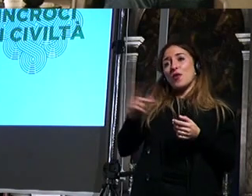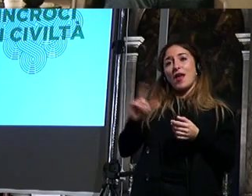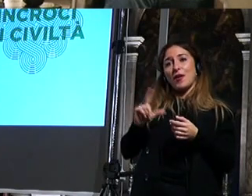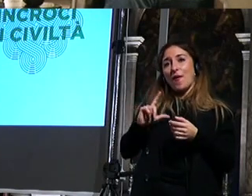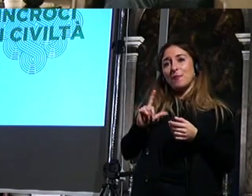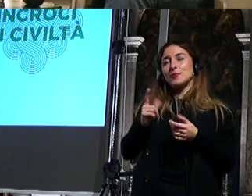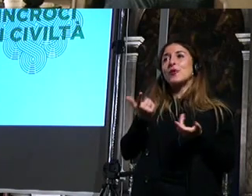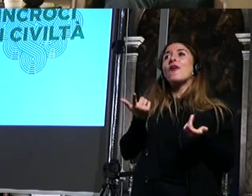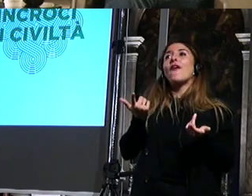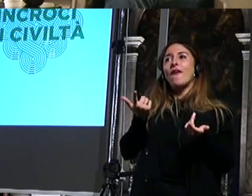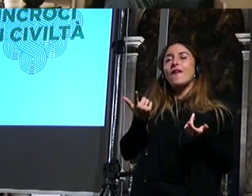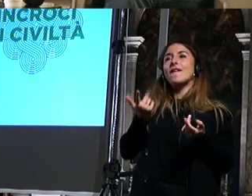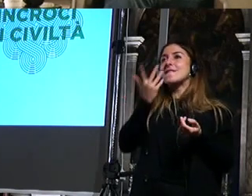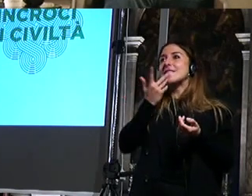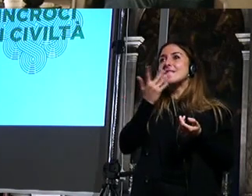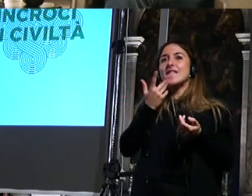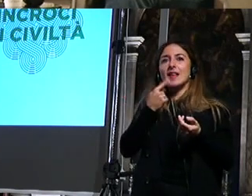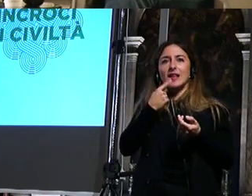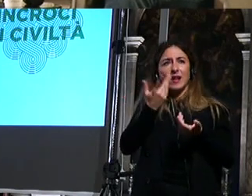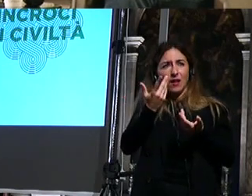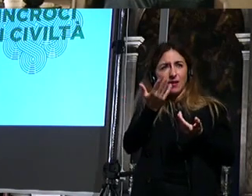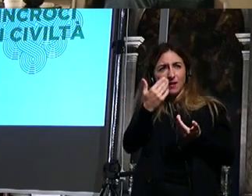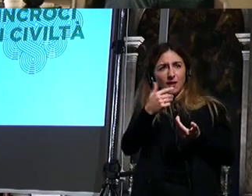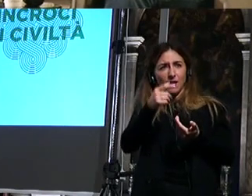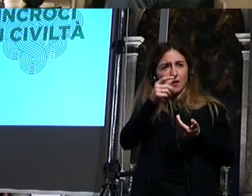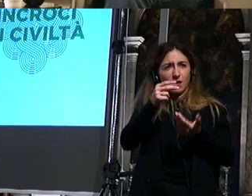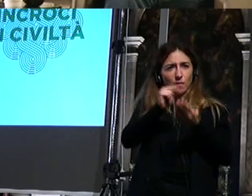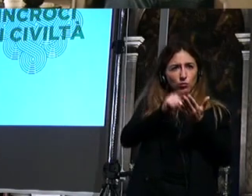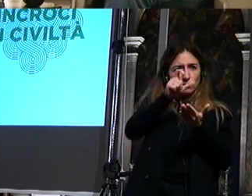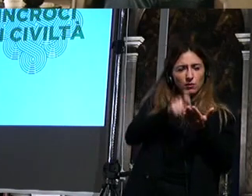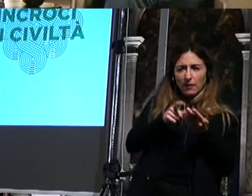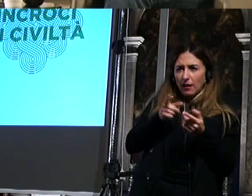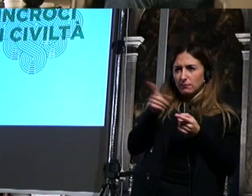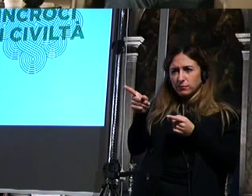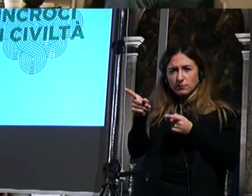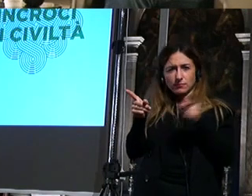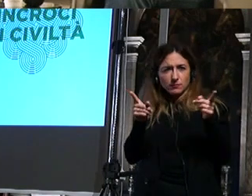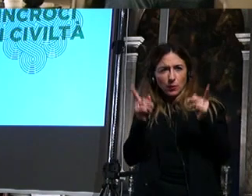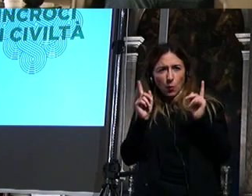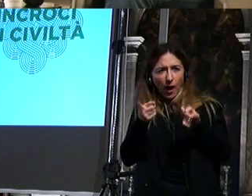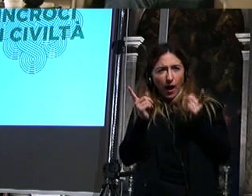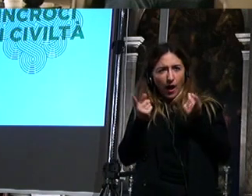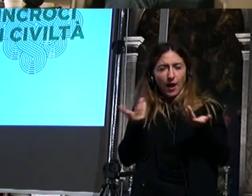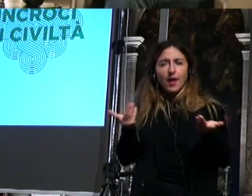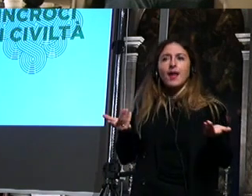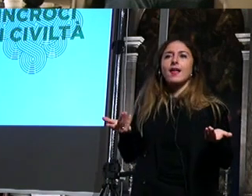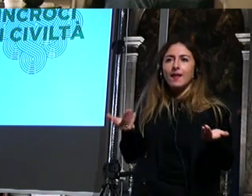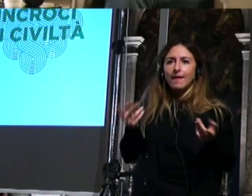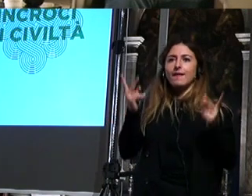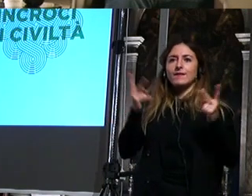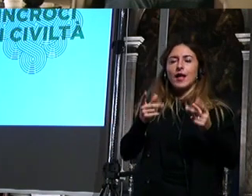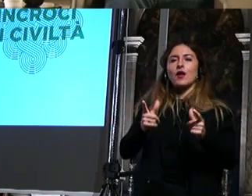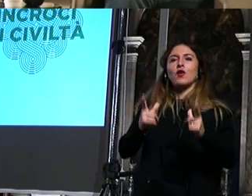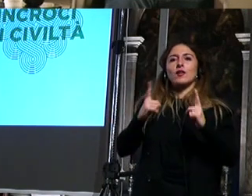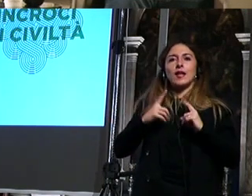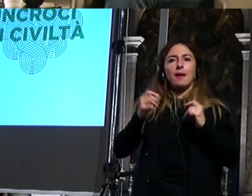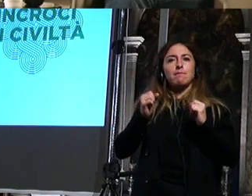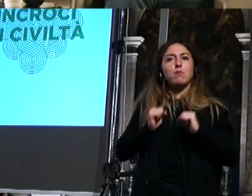is it? But at the same time, it opens a space for us to think about these things. And